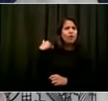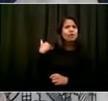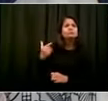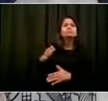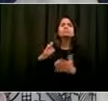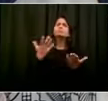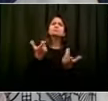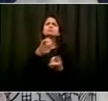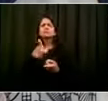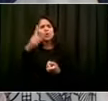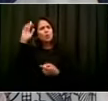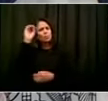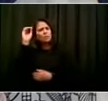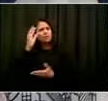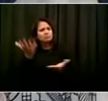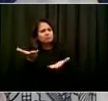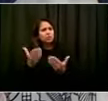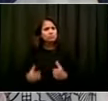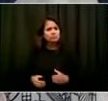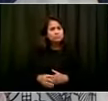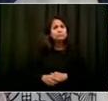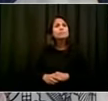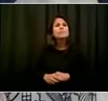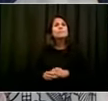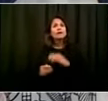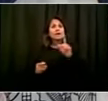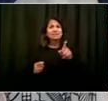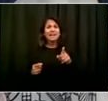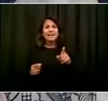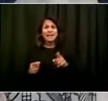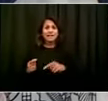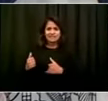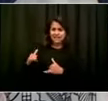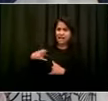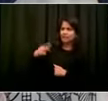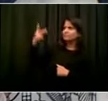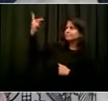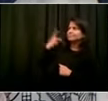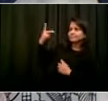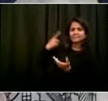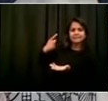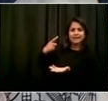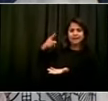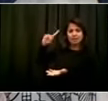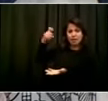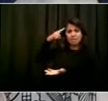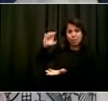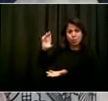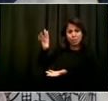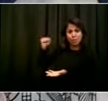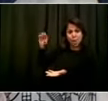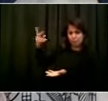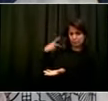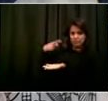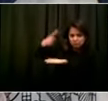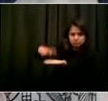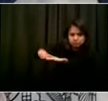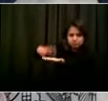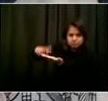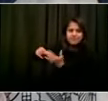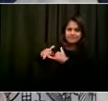factors. Well, I said to the governors, based on the guidance I'm getting from our health leadership, the folks who've been fighting all the way through this